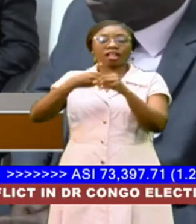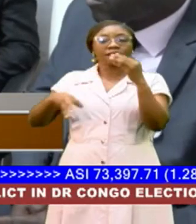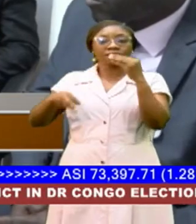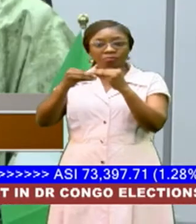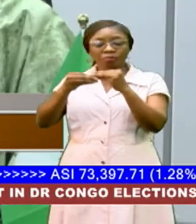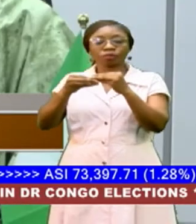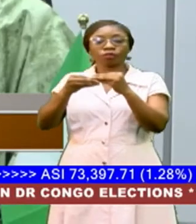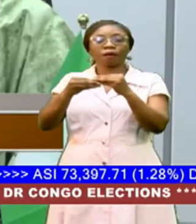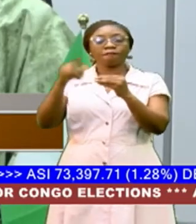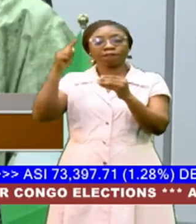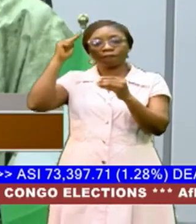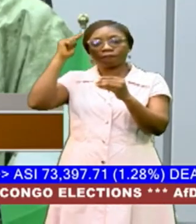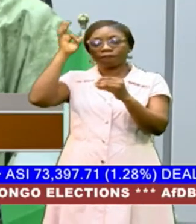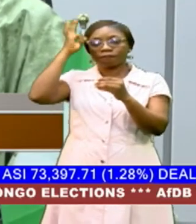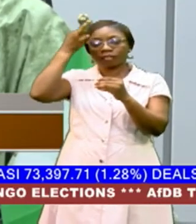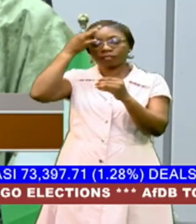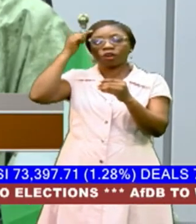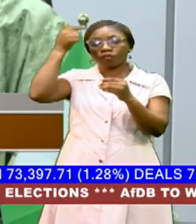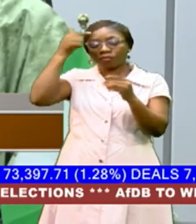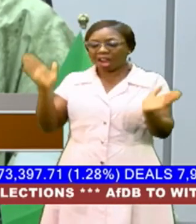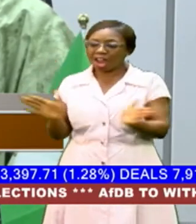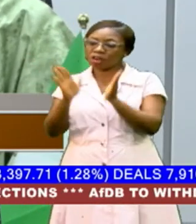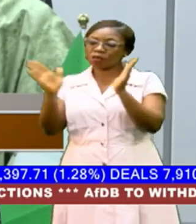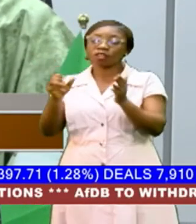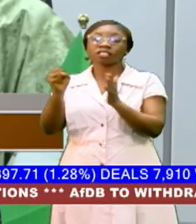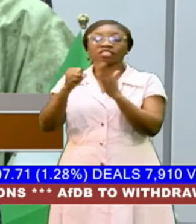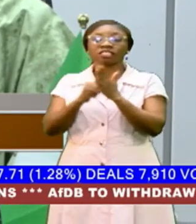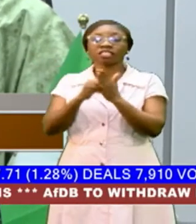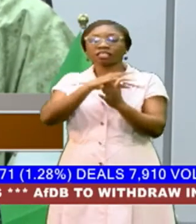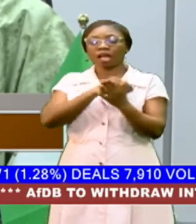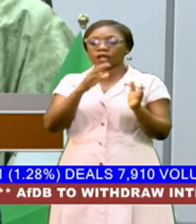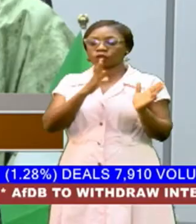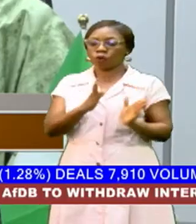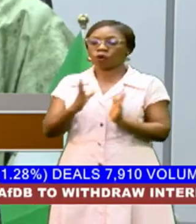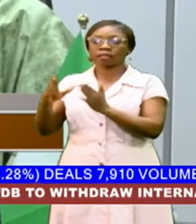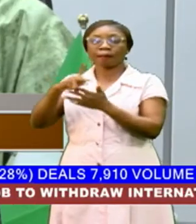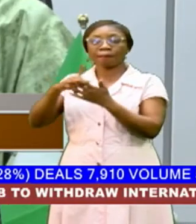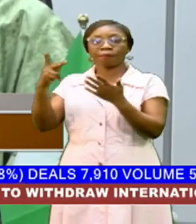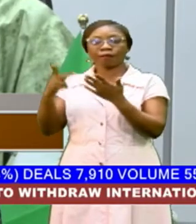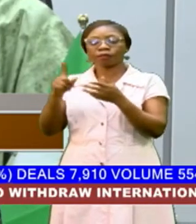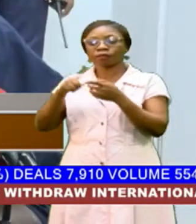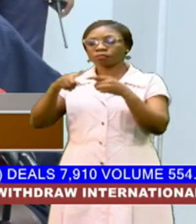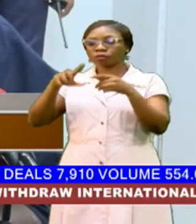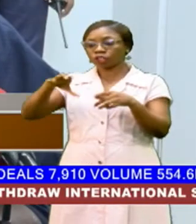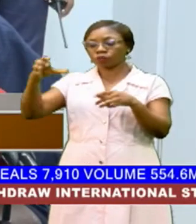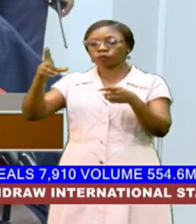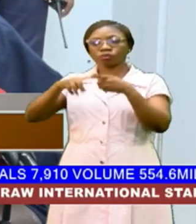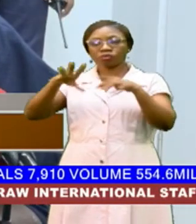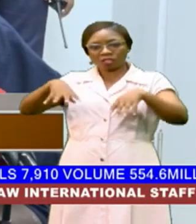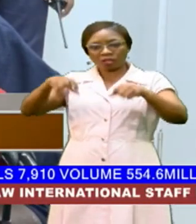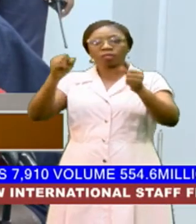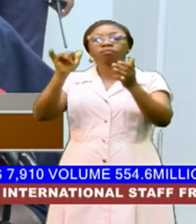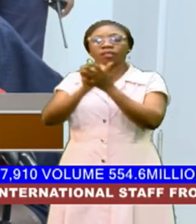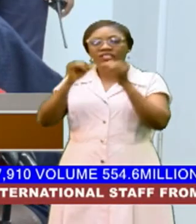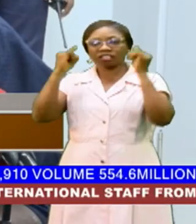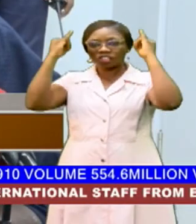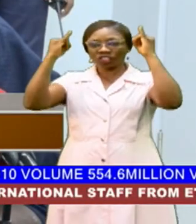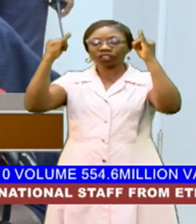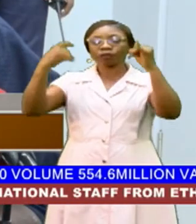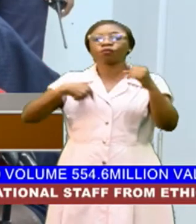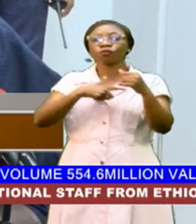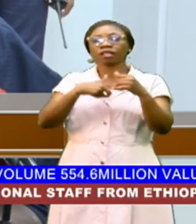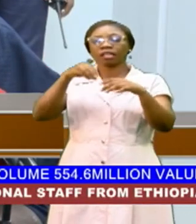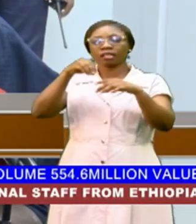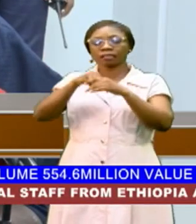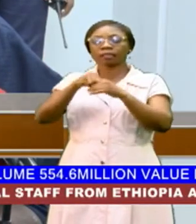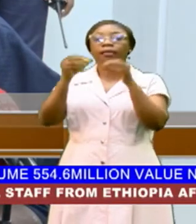encouraged states and the organized private sector to also take on this initiative. We're in a very important